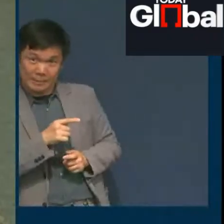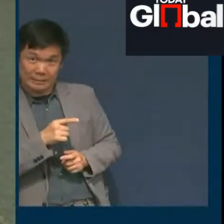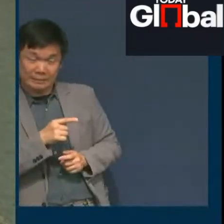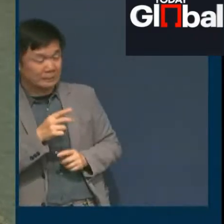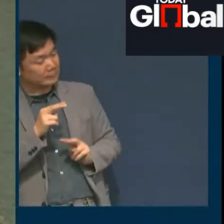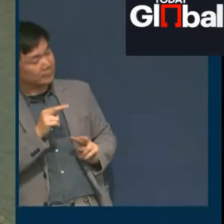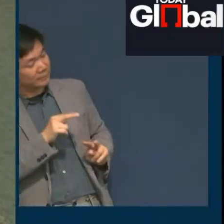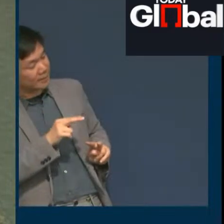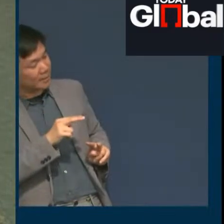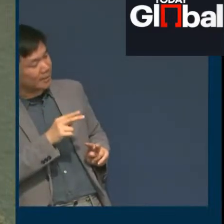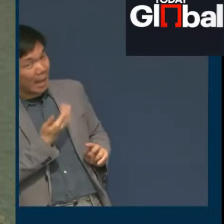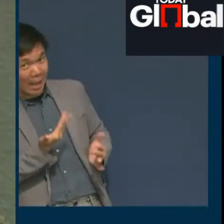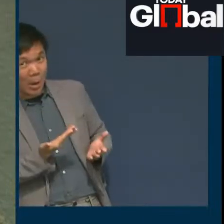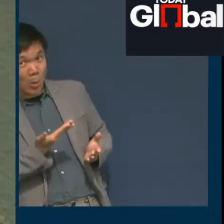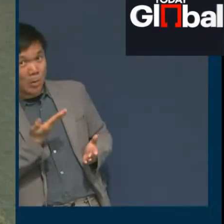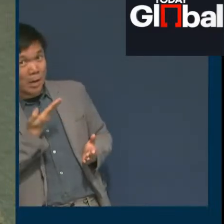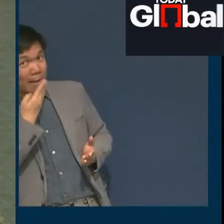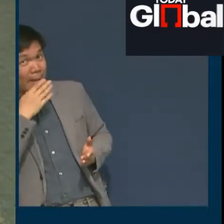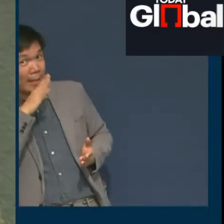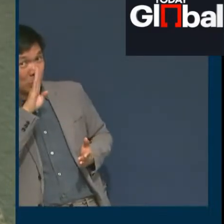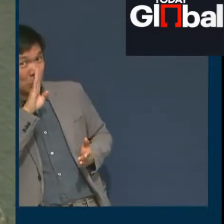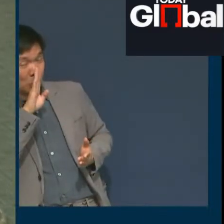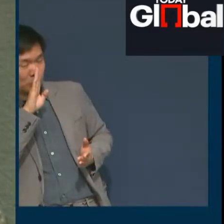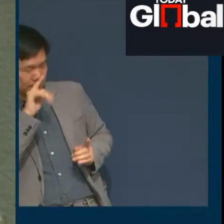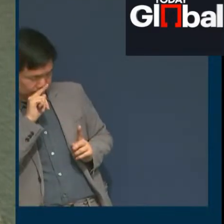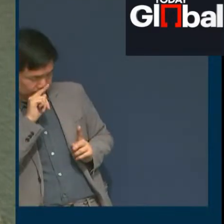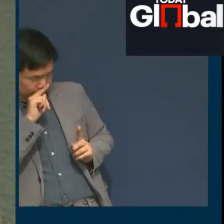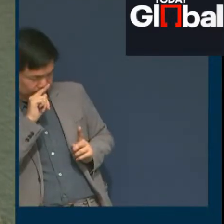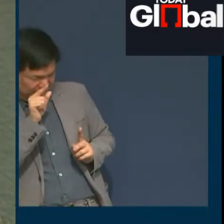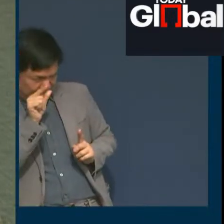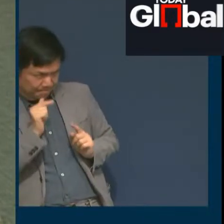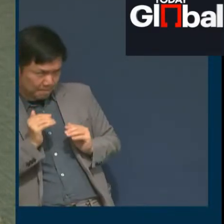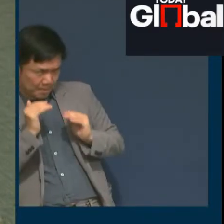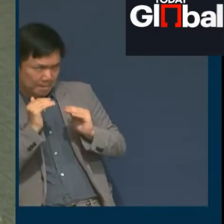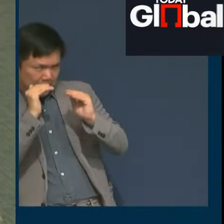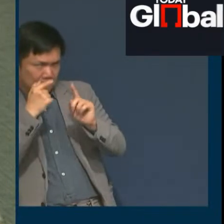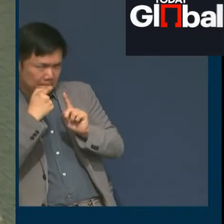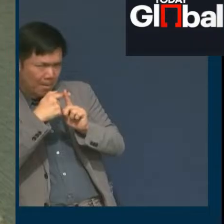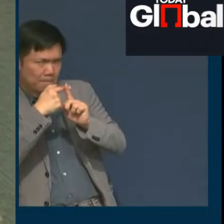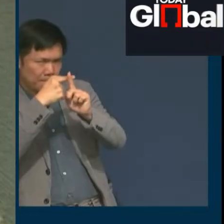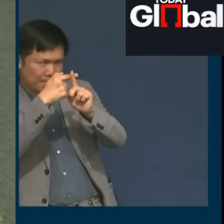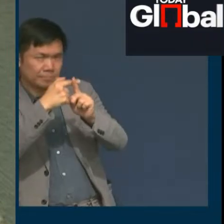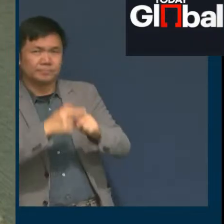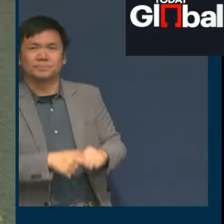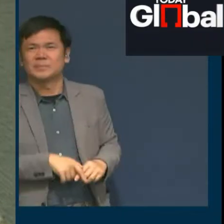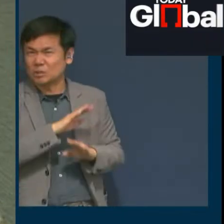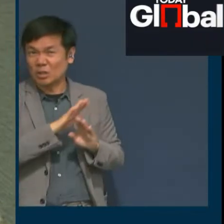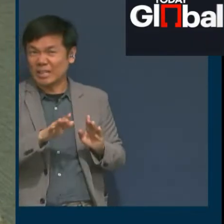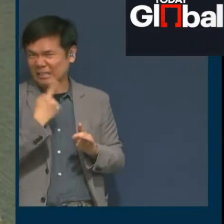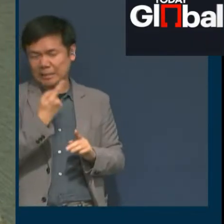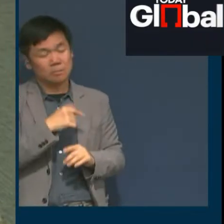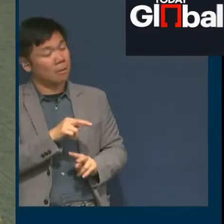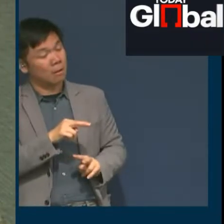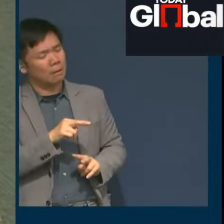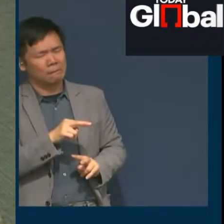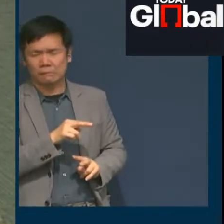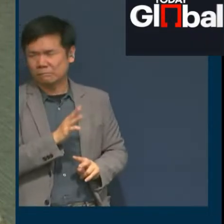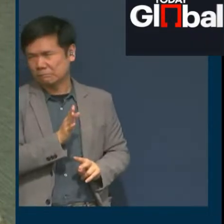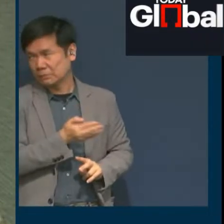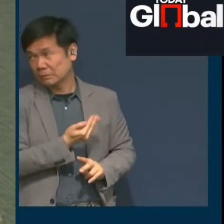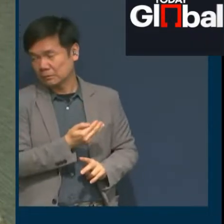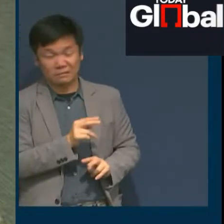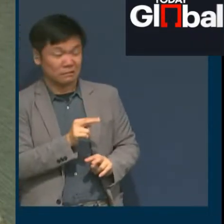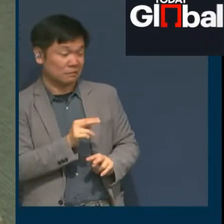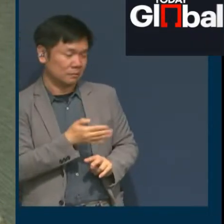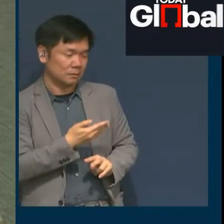attitude towards persons with disabilities, to combat stereotypes. So our society now accepts